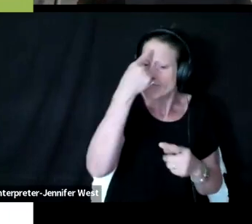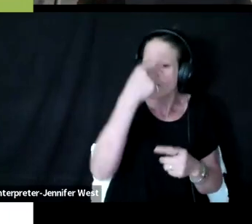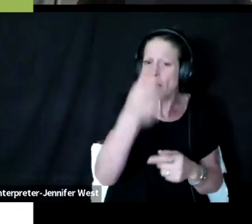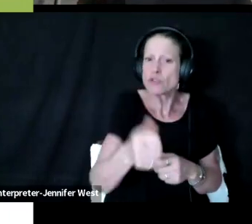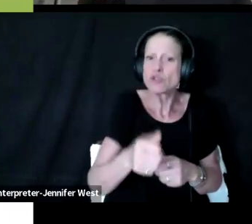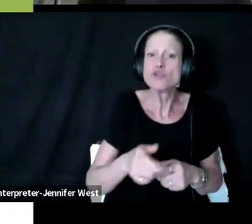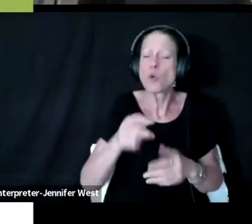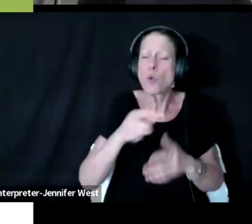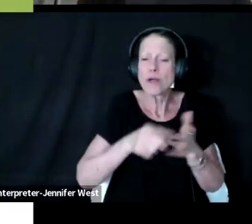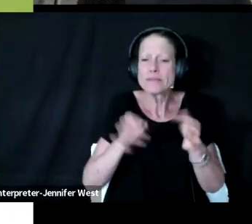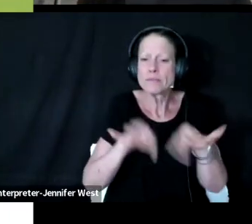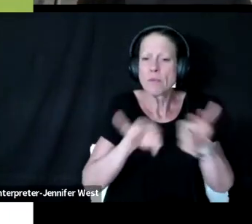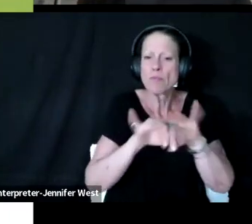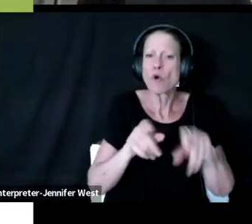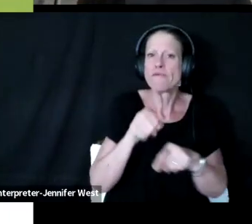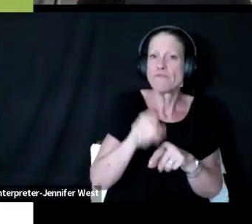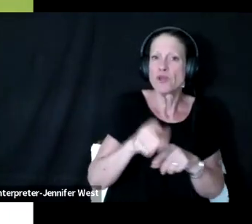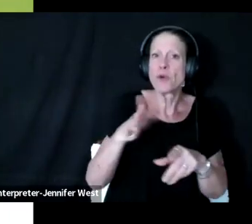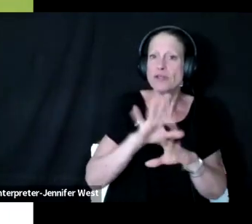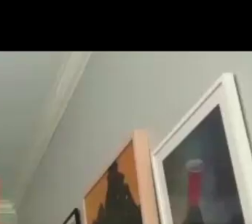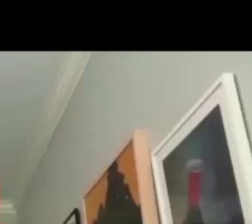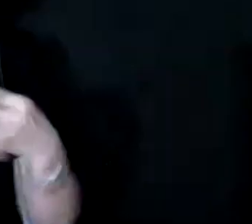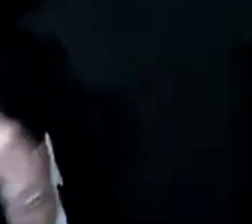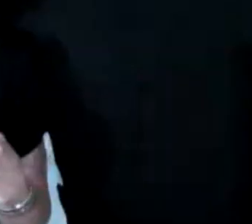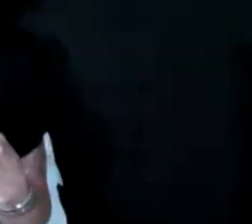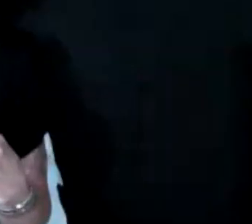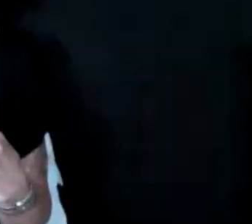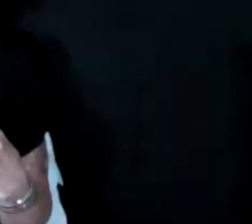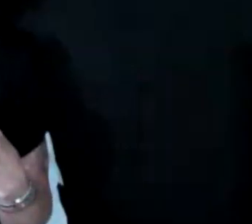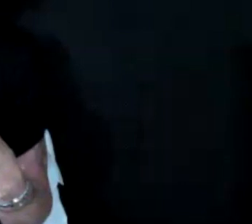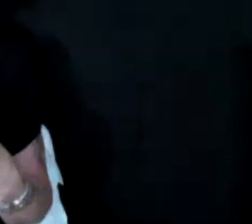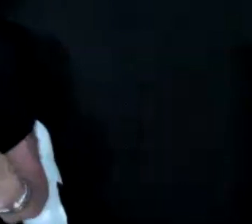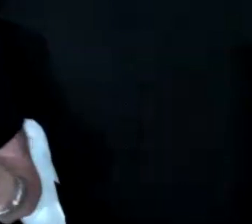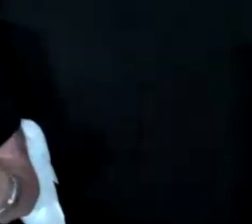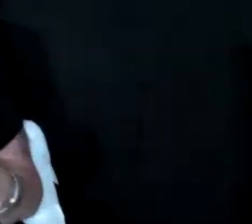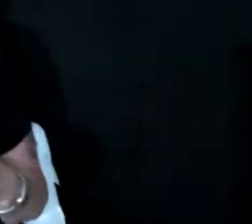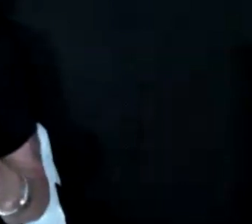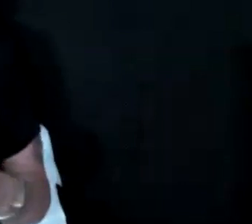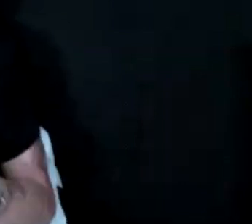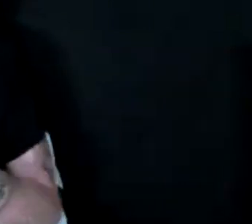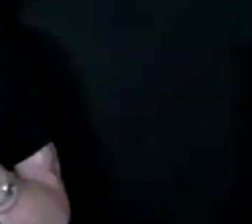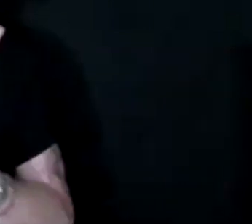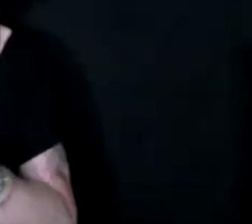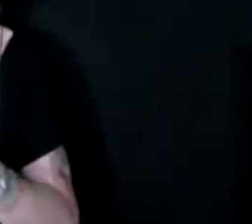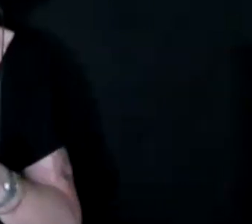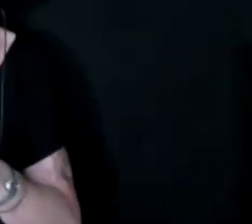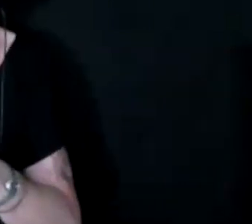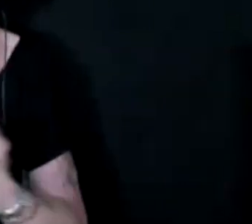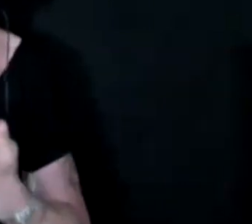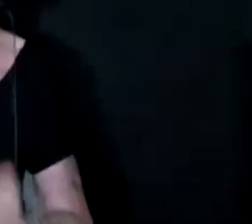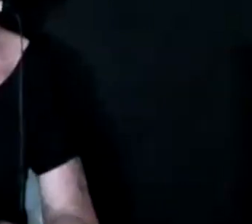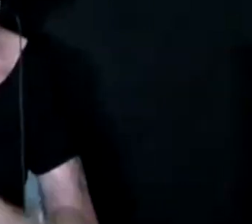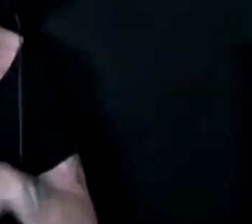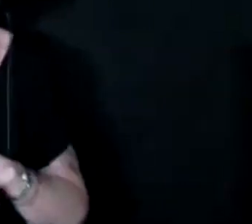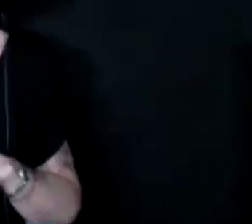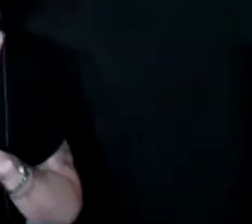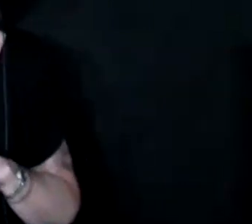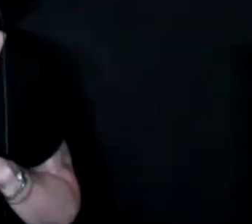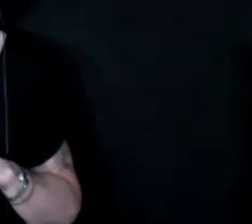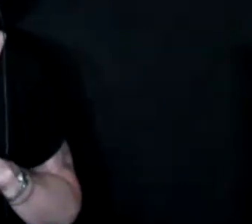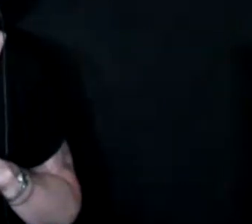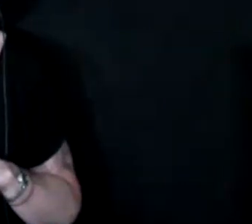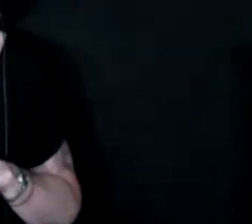to you and your family. Okay, there's a thank you for that. And then the final question, can someone upgrade to